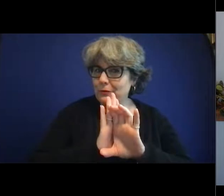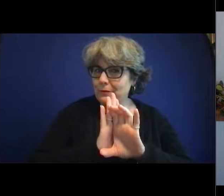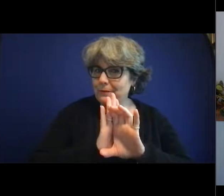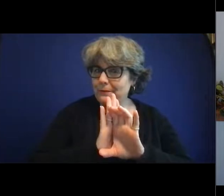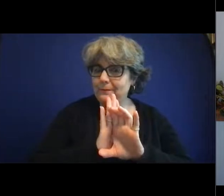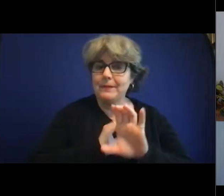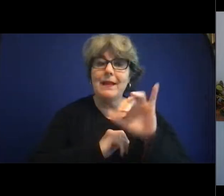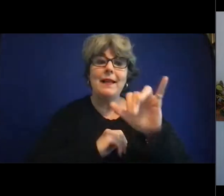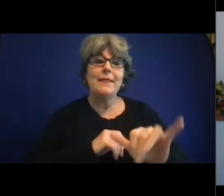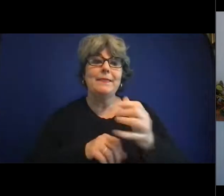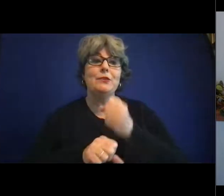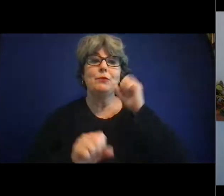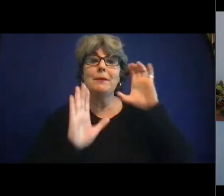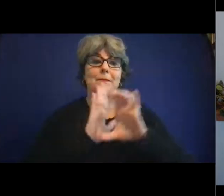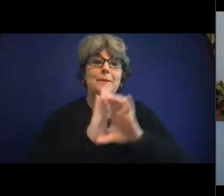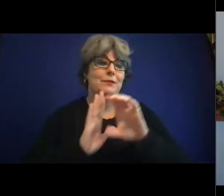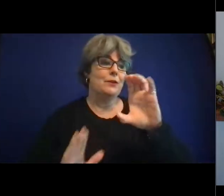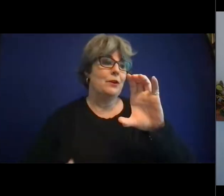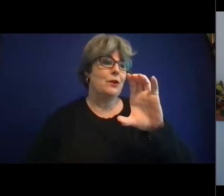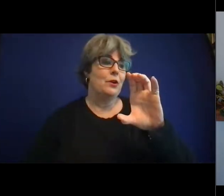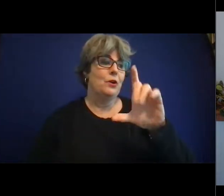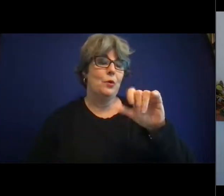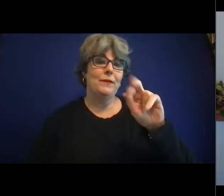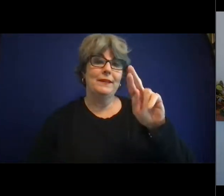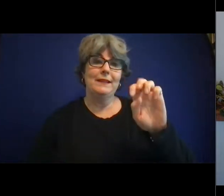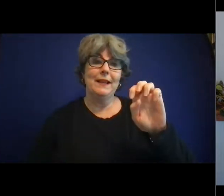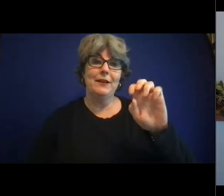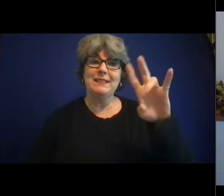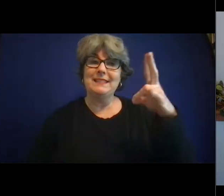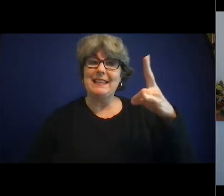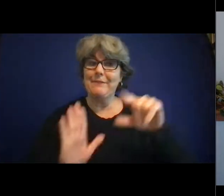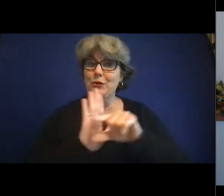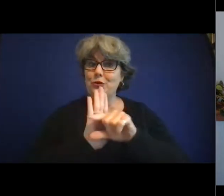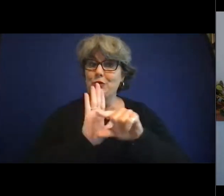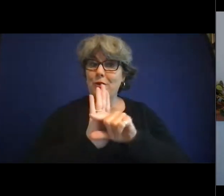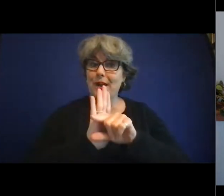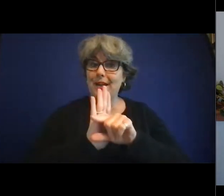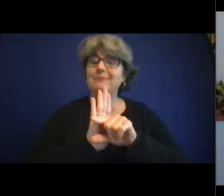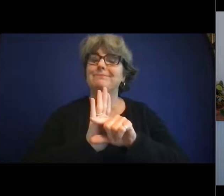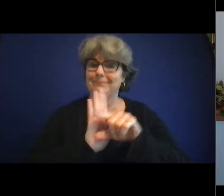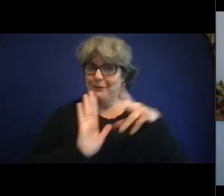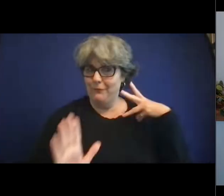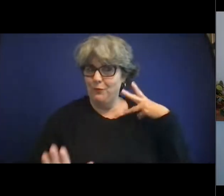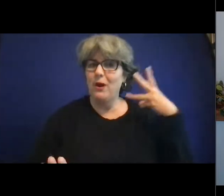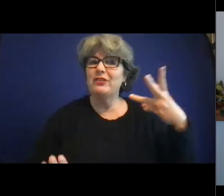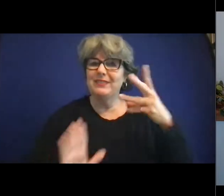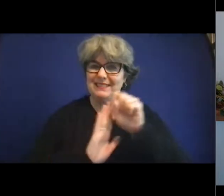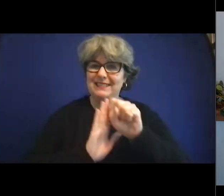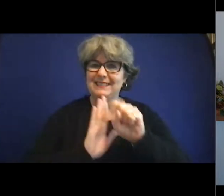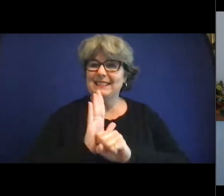winning image was from Claire. Claire's in grade 7 and from Washington.